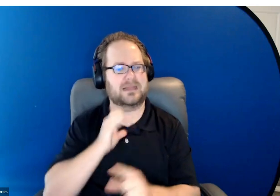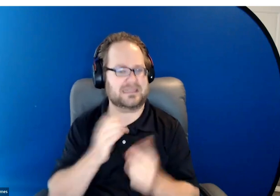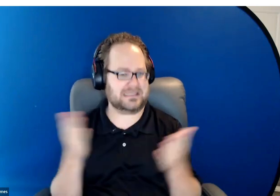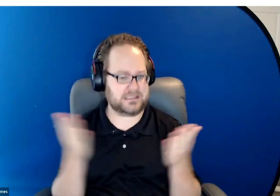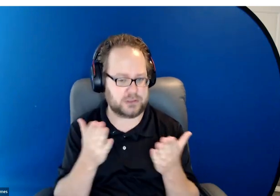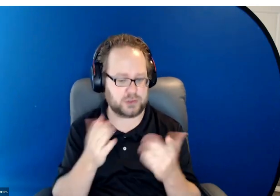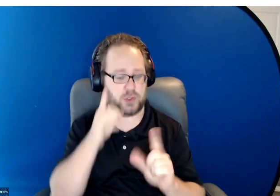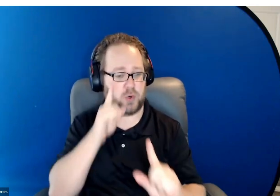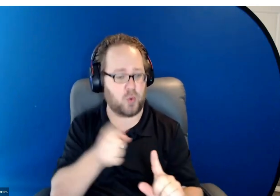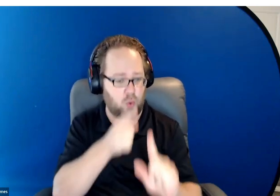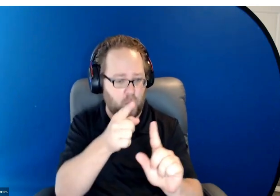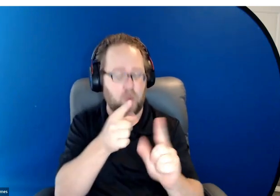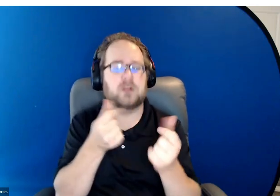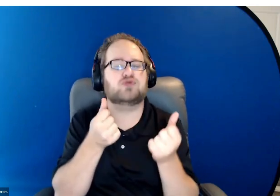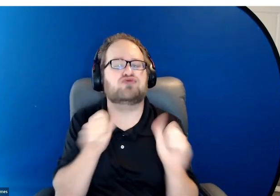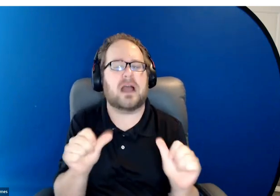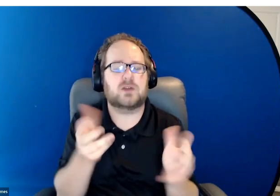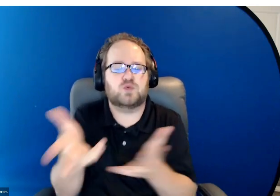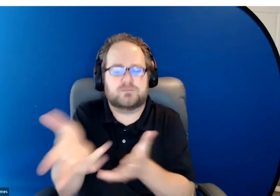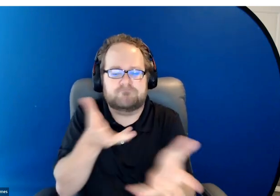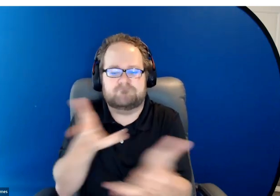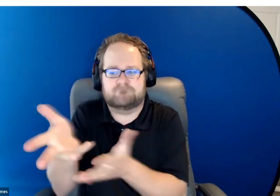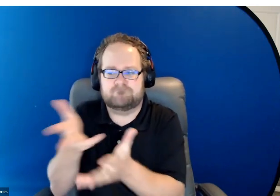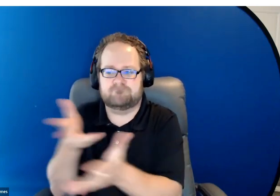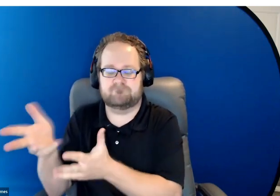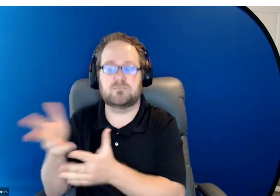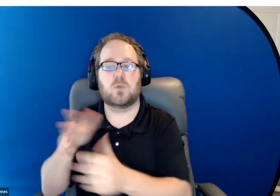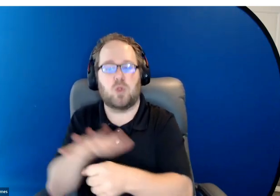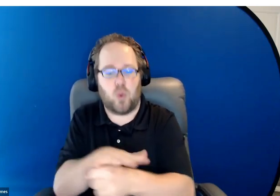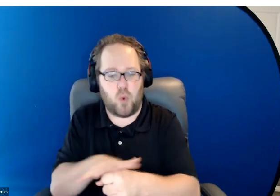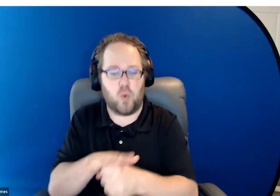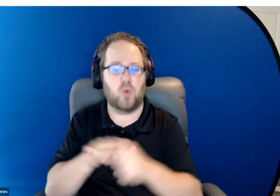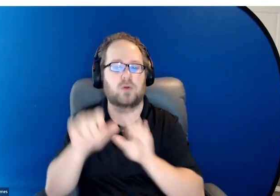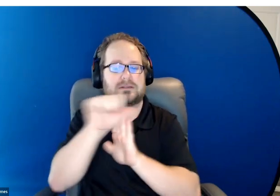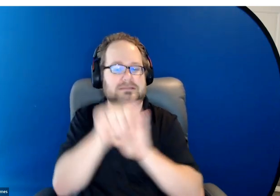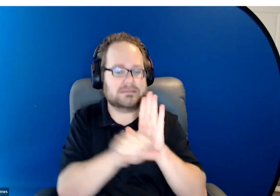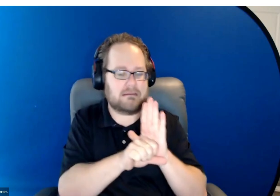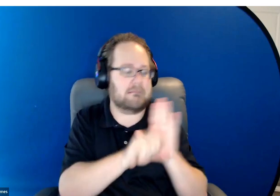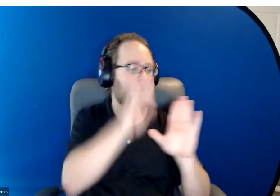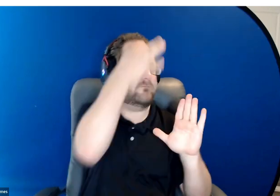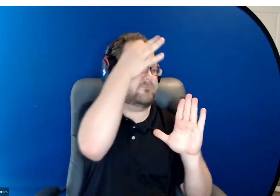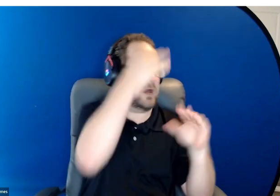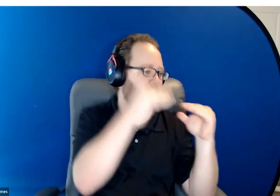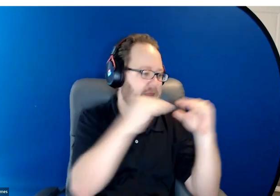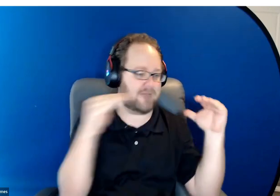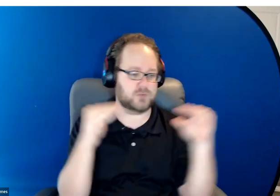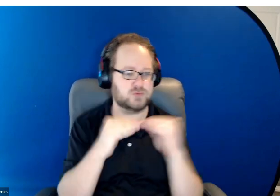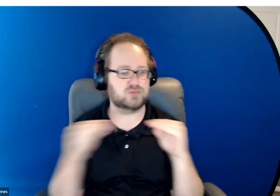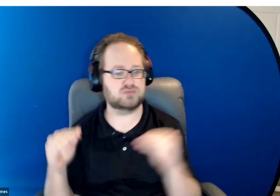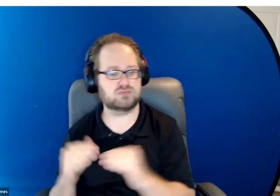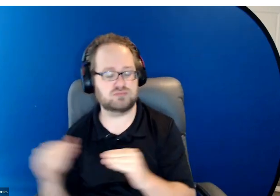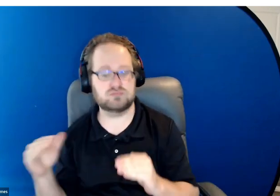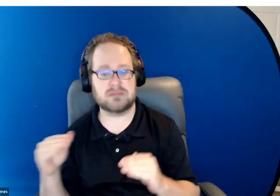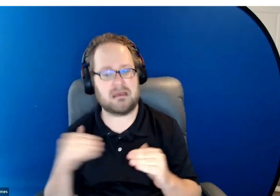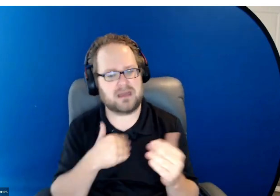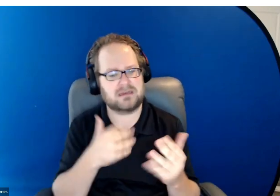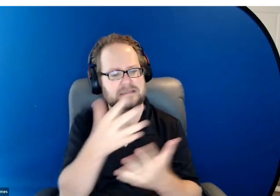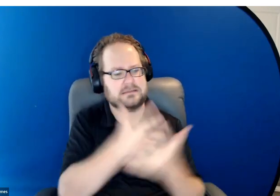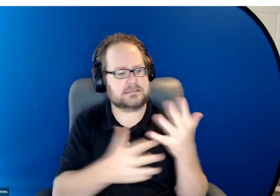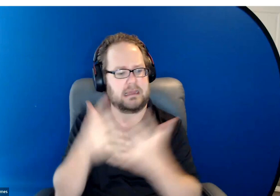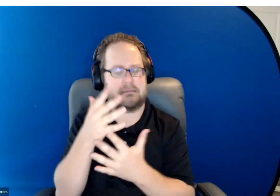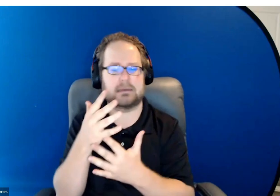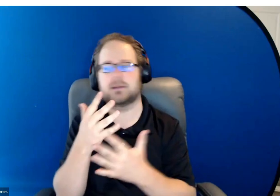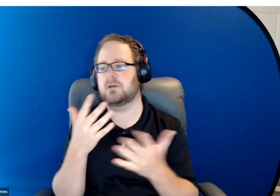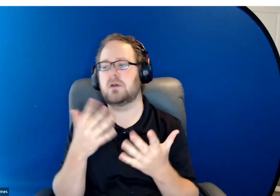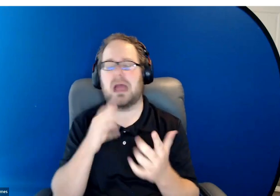across generations at the local, state, and federal levels, and across sectors of society about what it will take